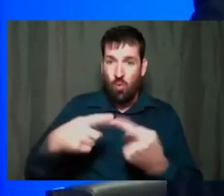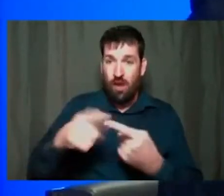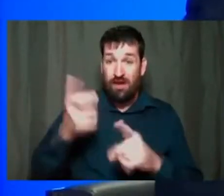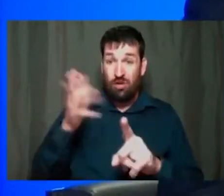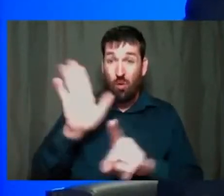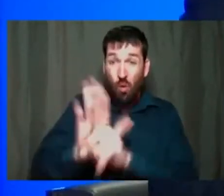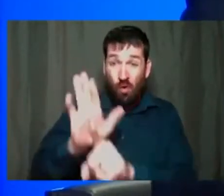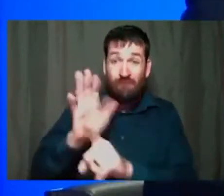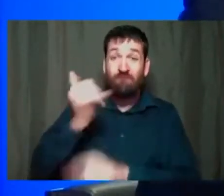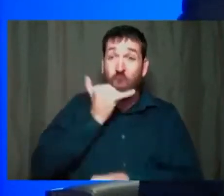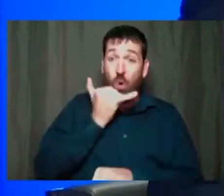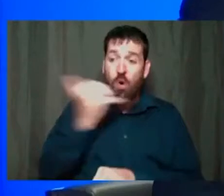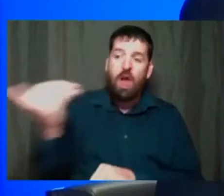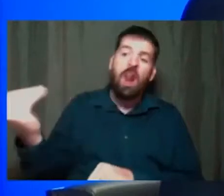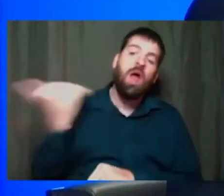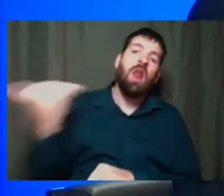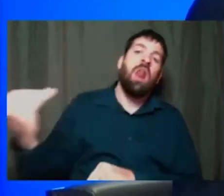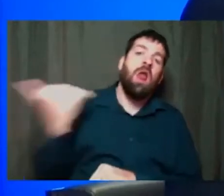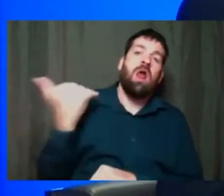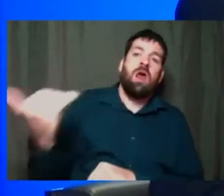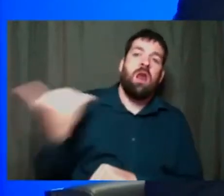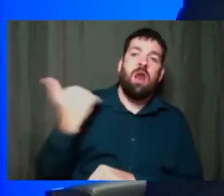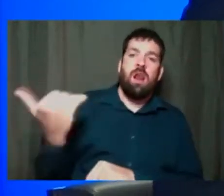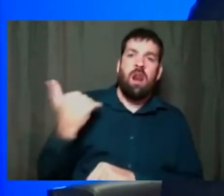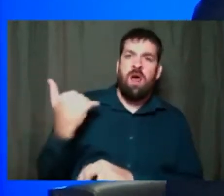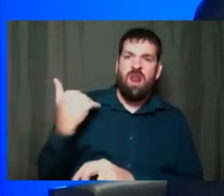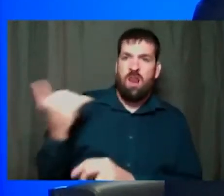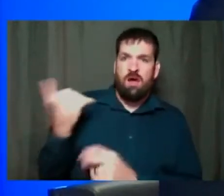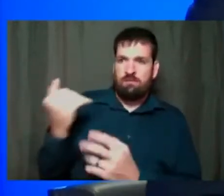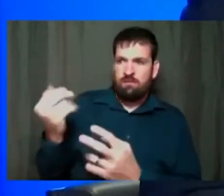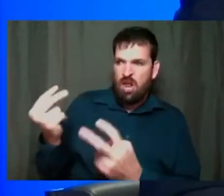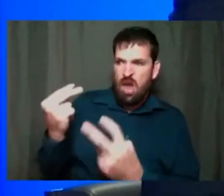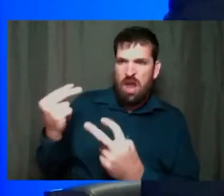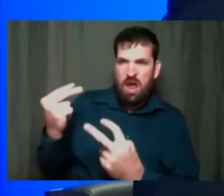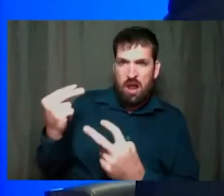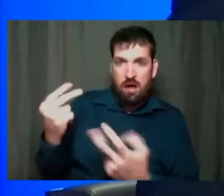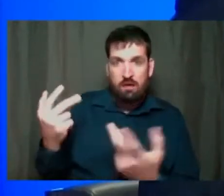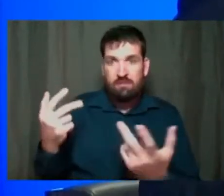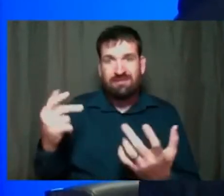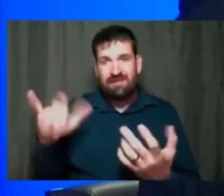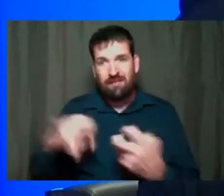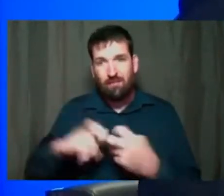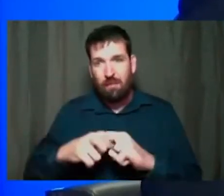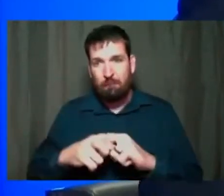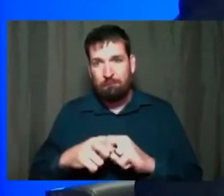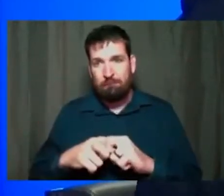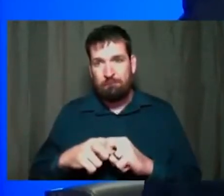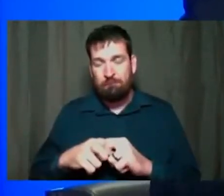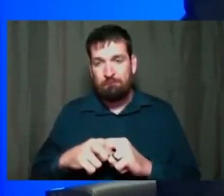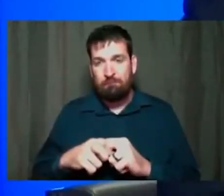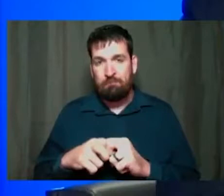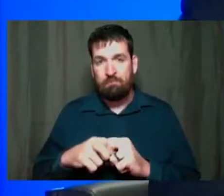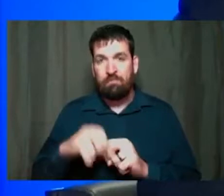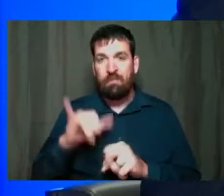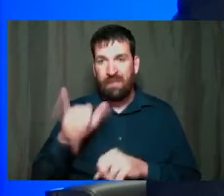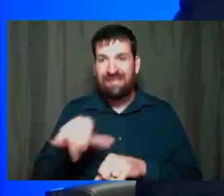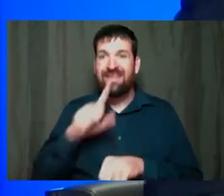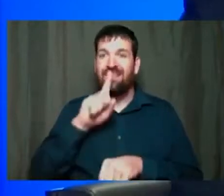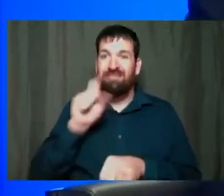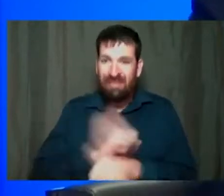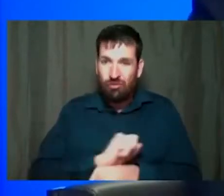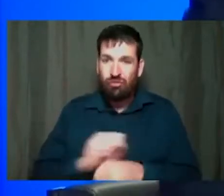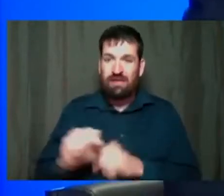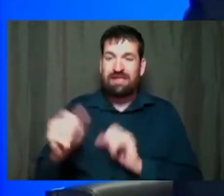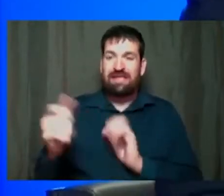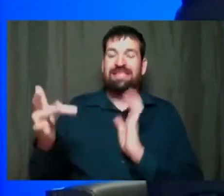saying, hey, come on, look at me, that's a problem. I mean, that is literally the technology driving you instead of